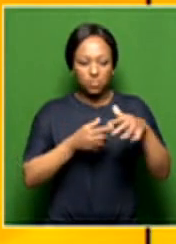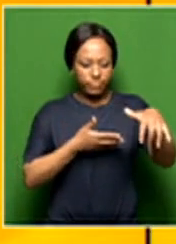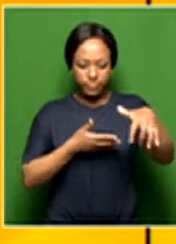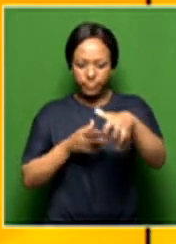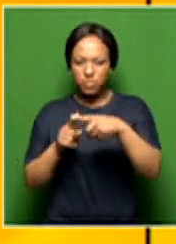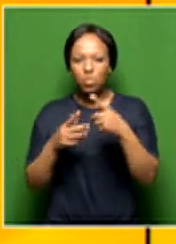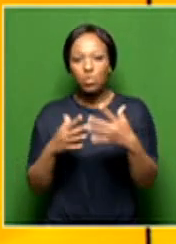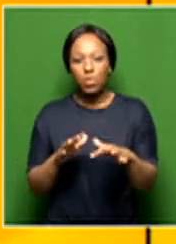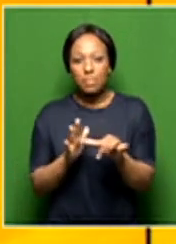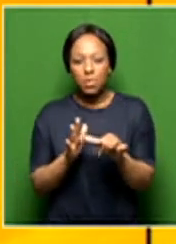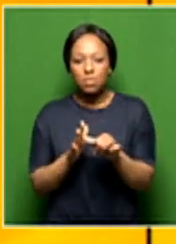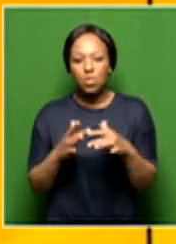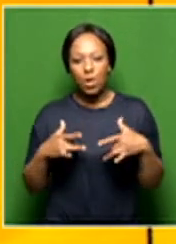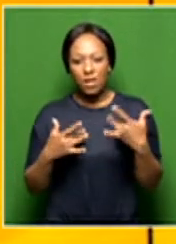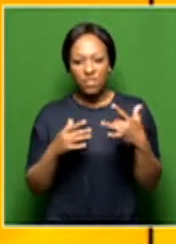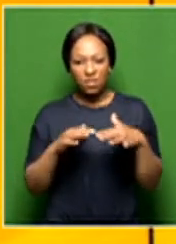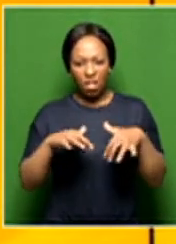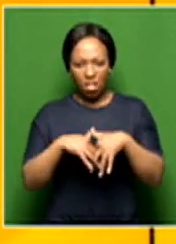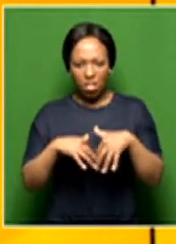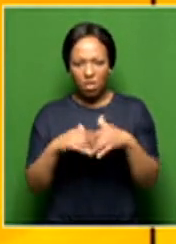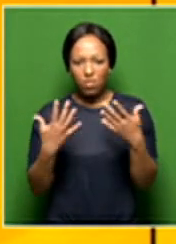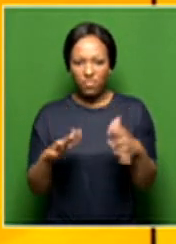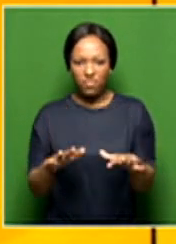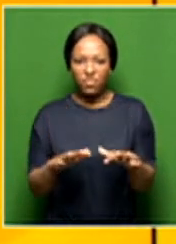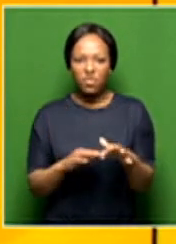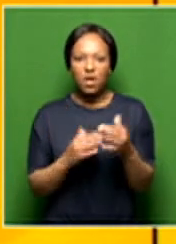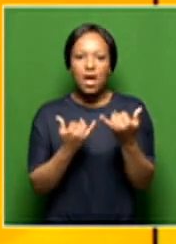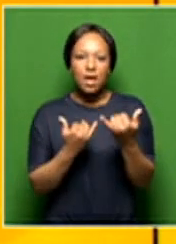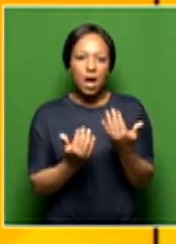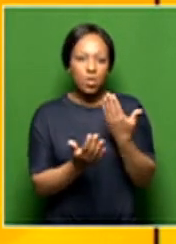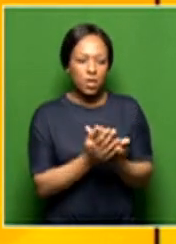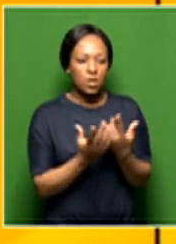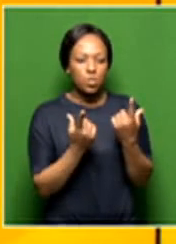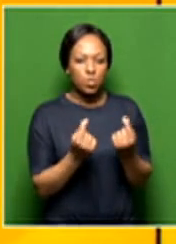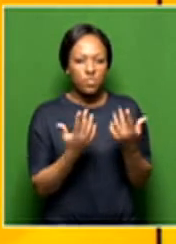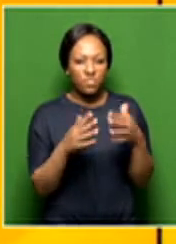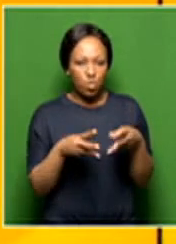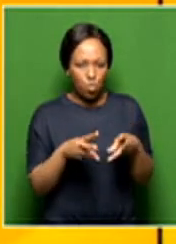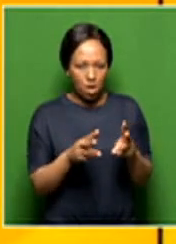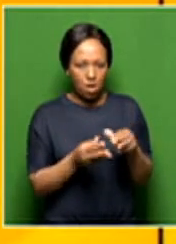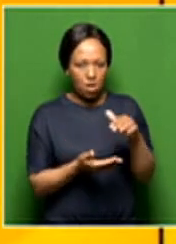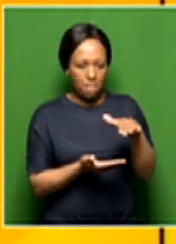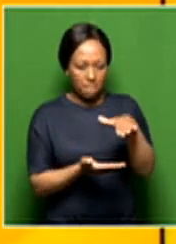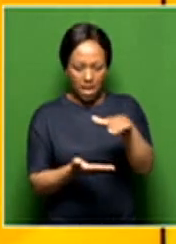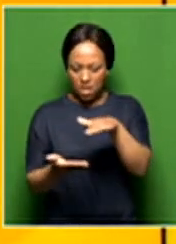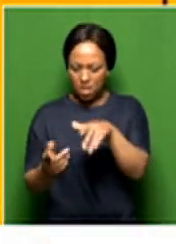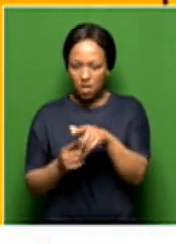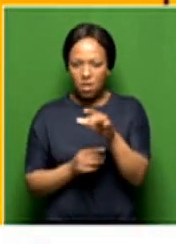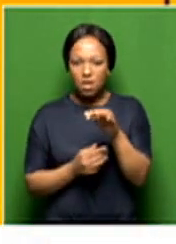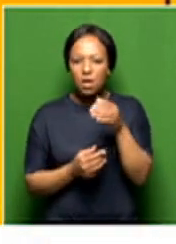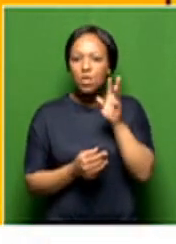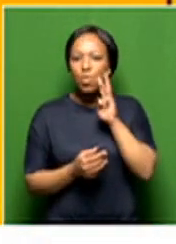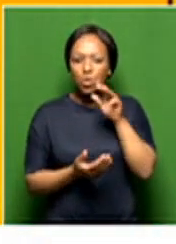live in. Now Can Do has once again come up with a new way of packing through its day water, which will see water